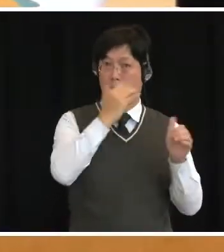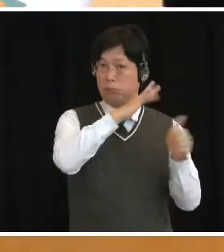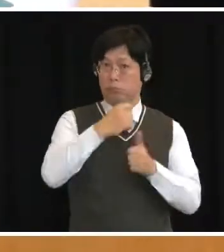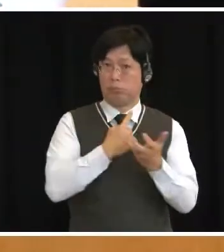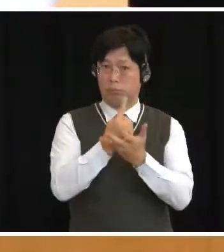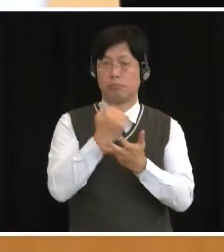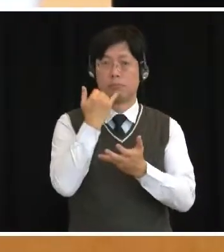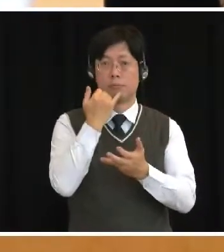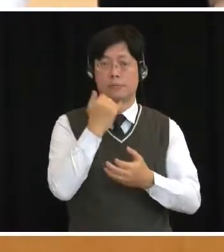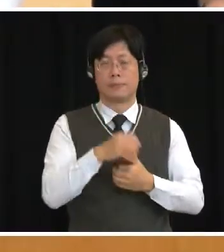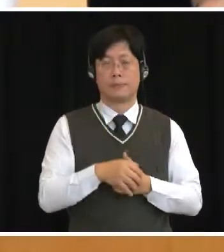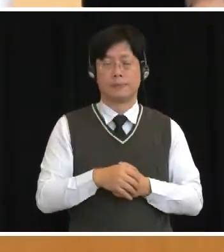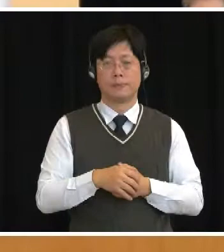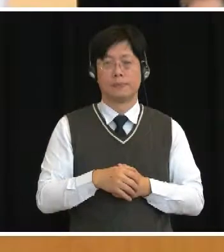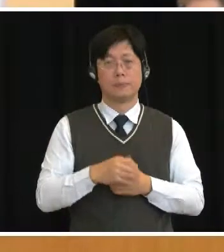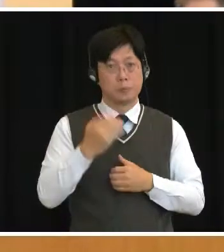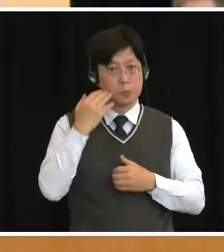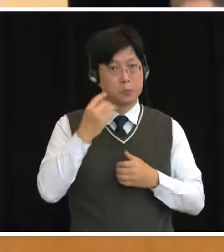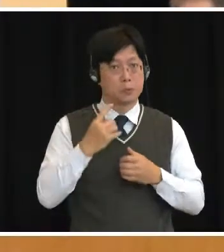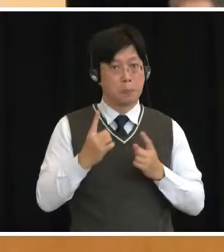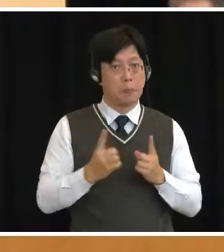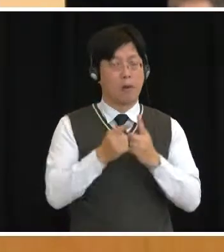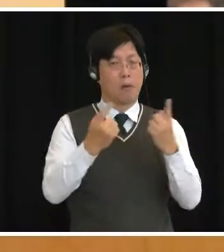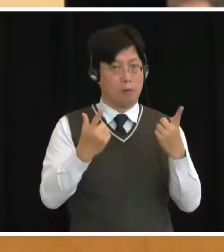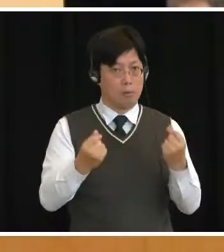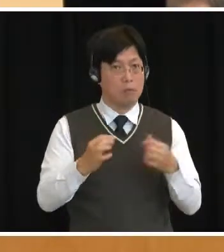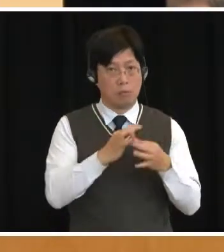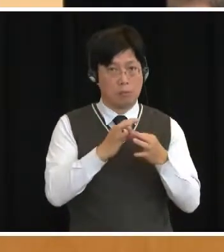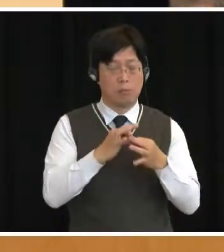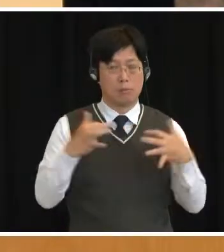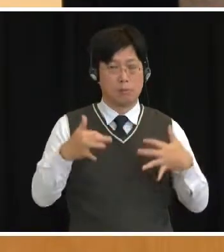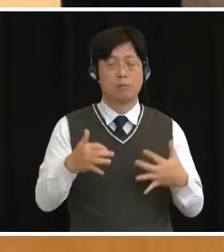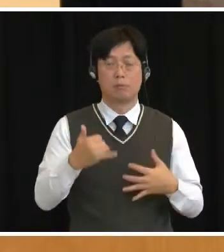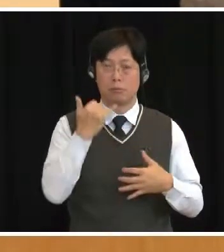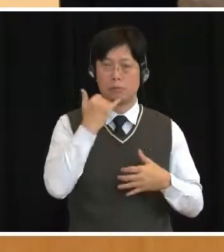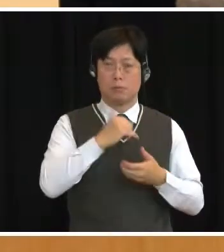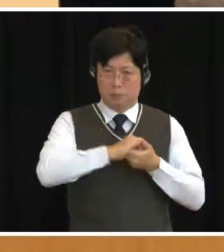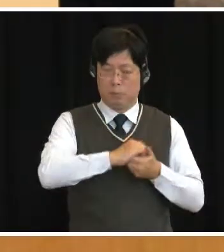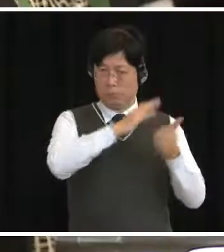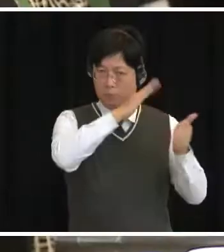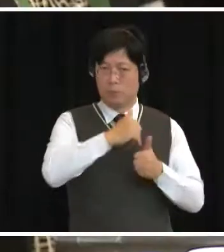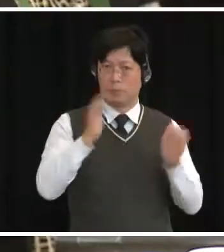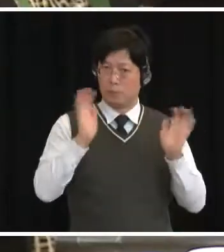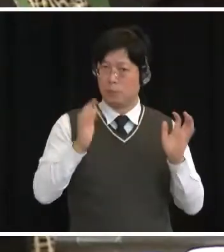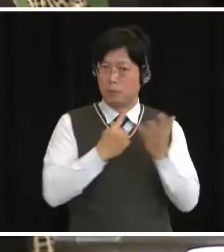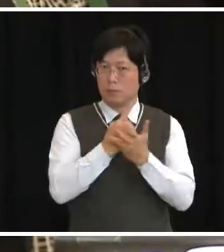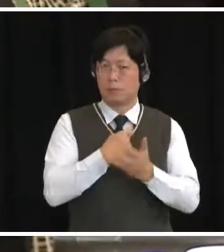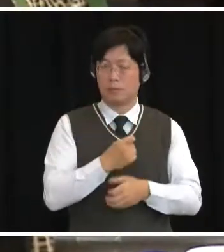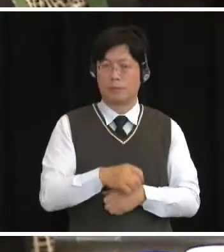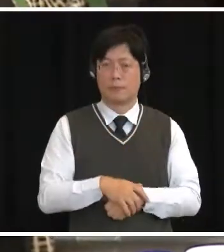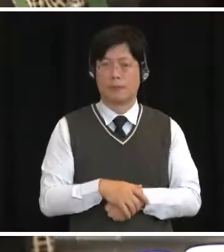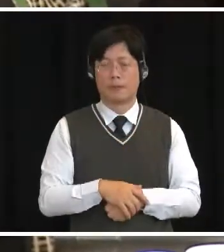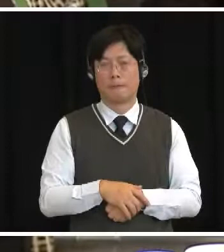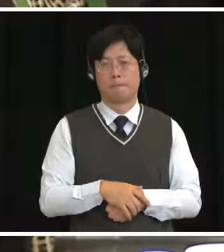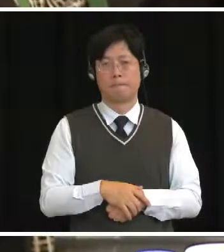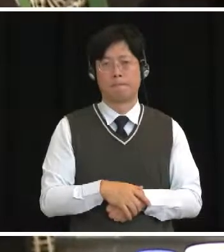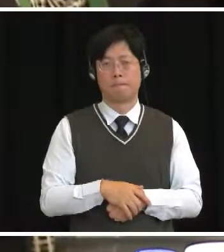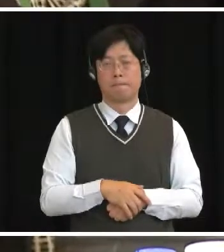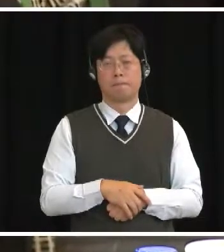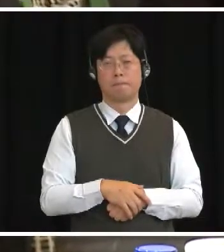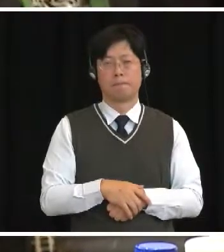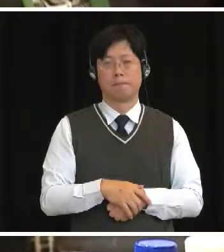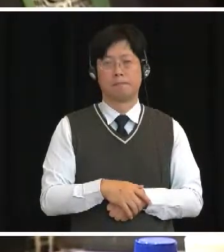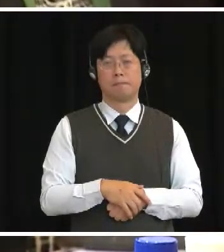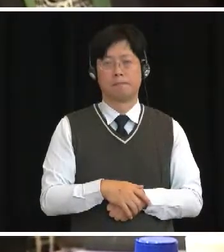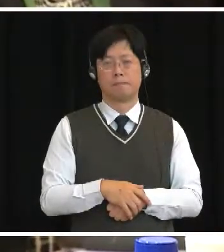that such a process can allow children participation because they are at the heart of